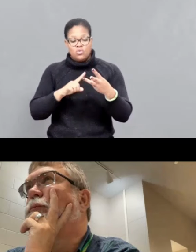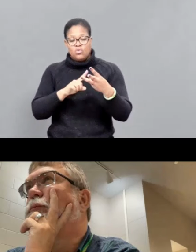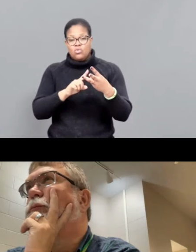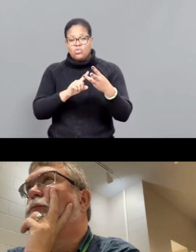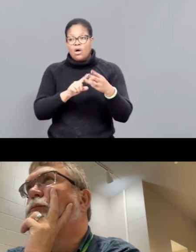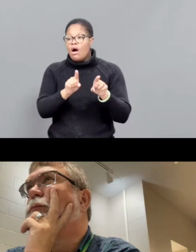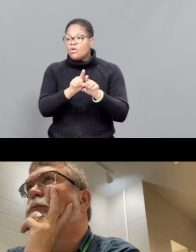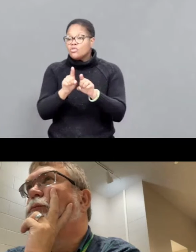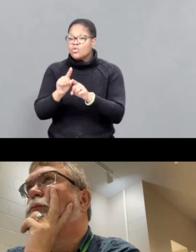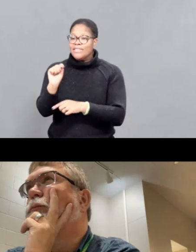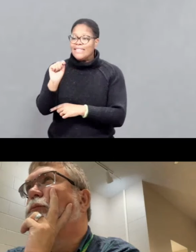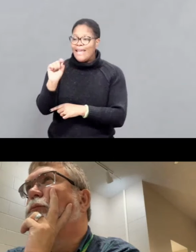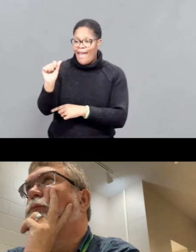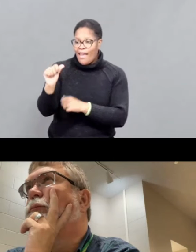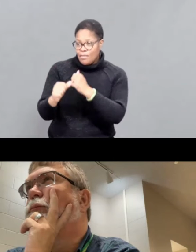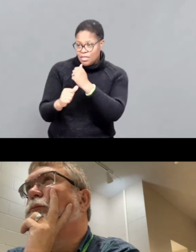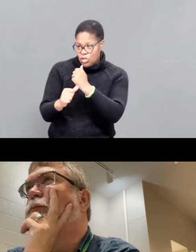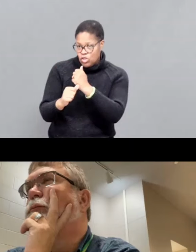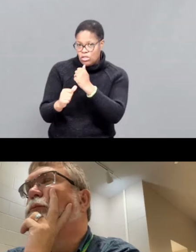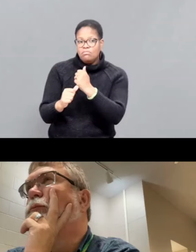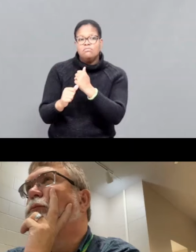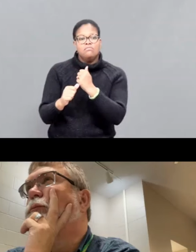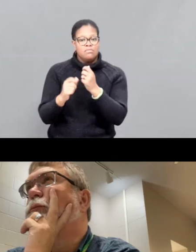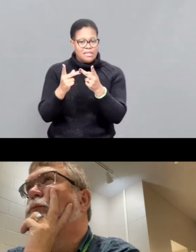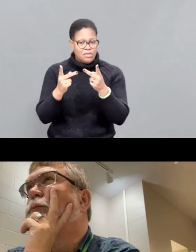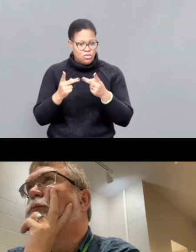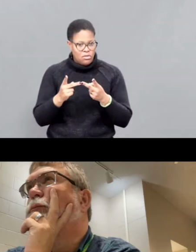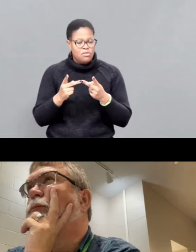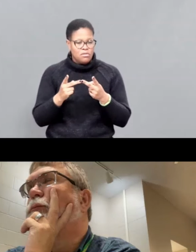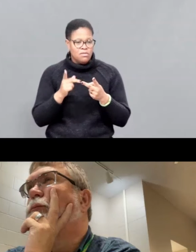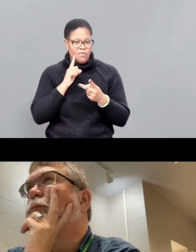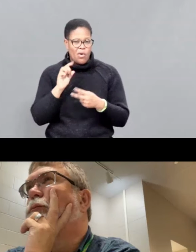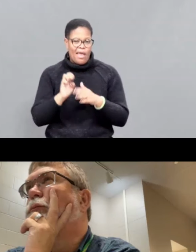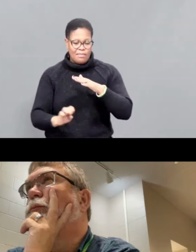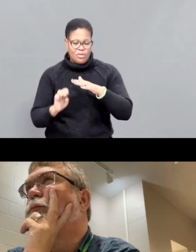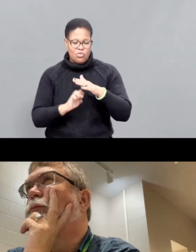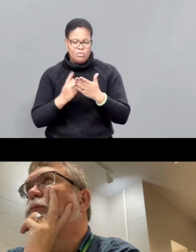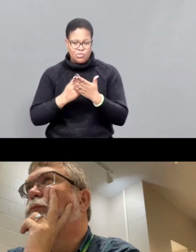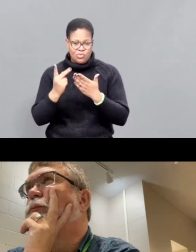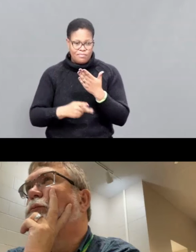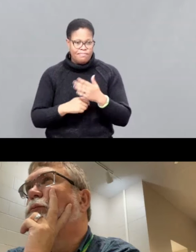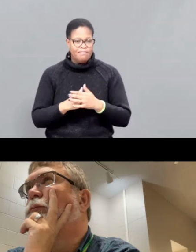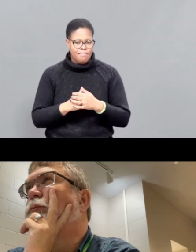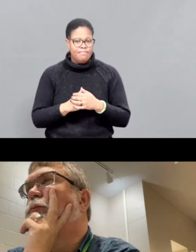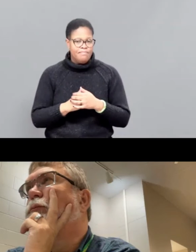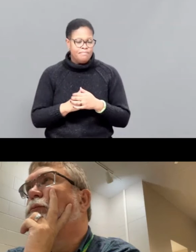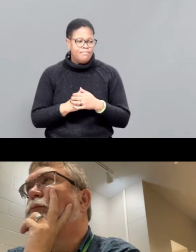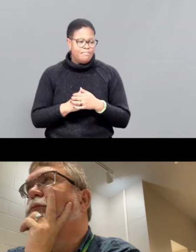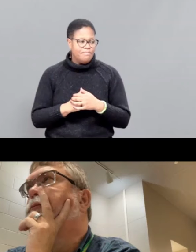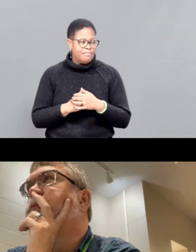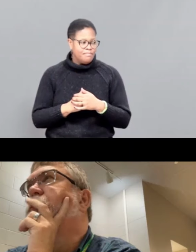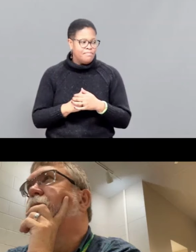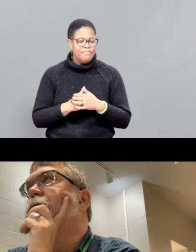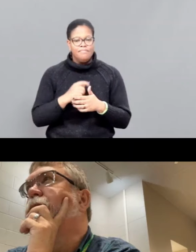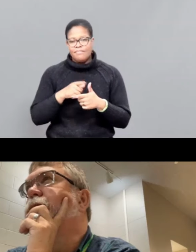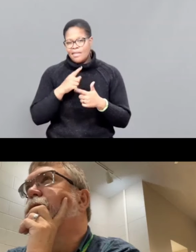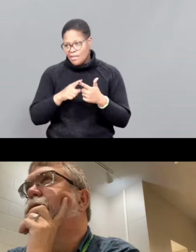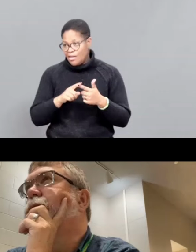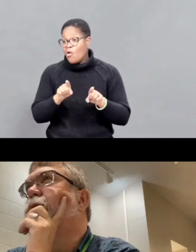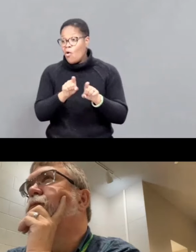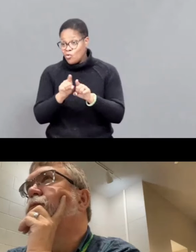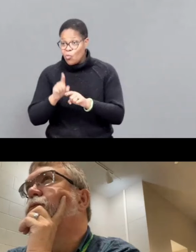TA position for the probably for the elementary program. And then we'll